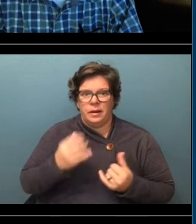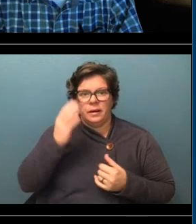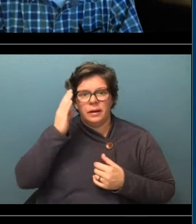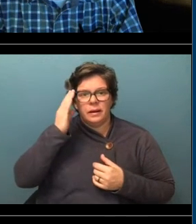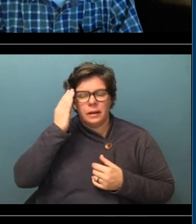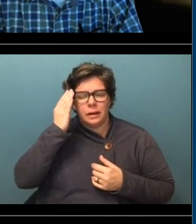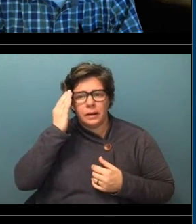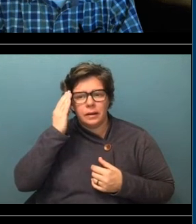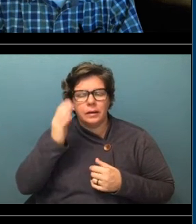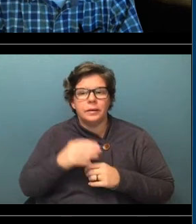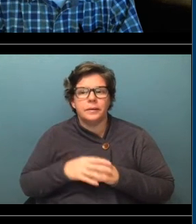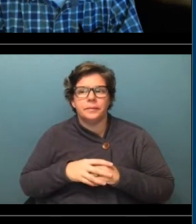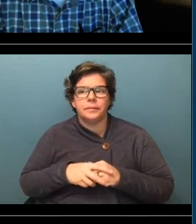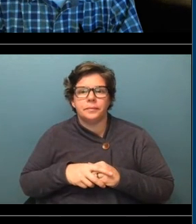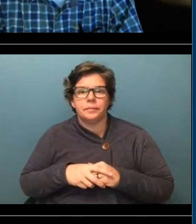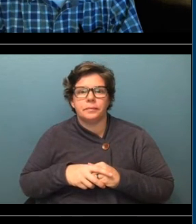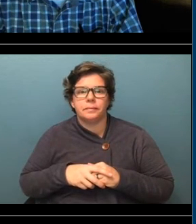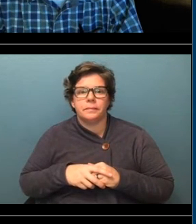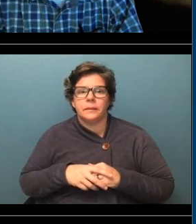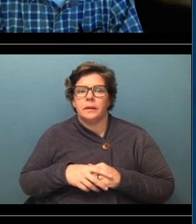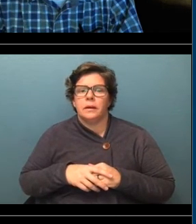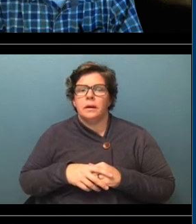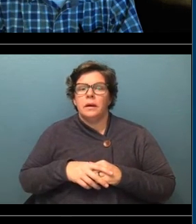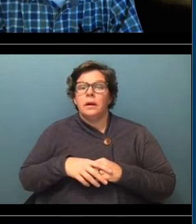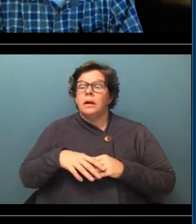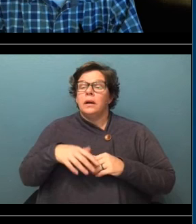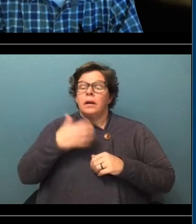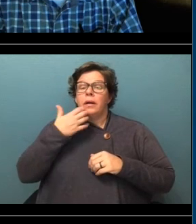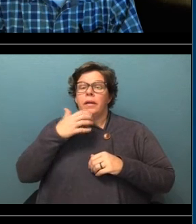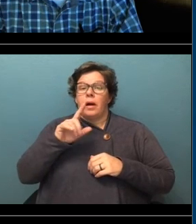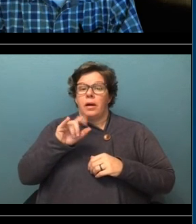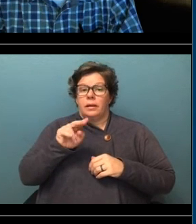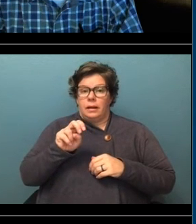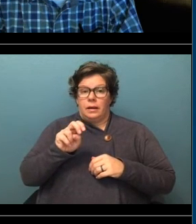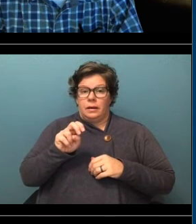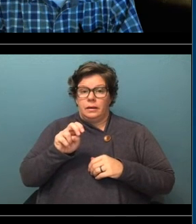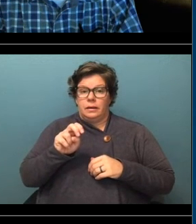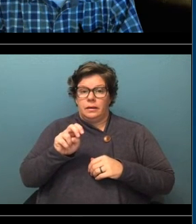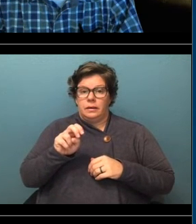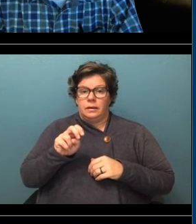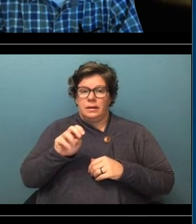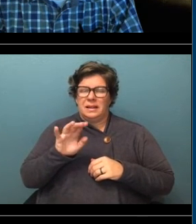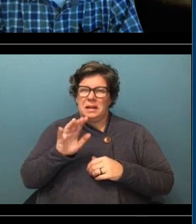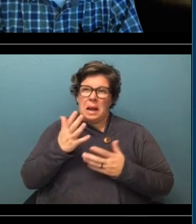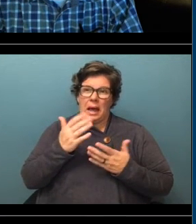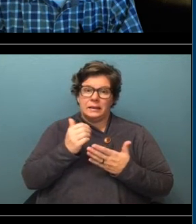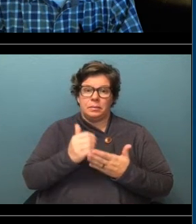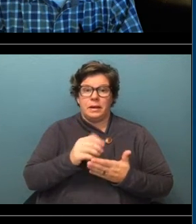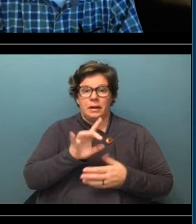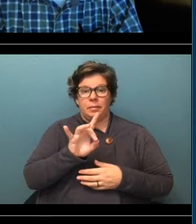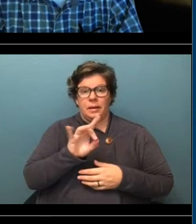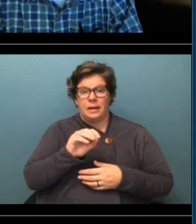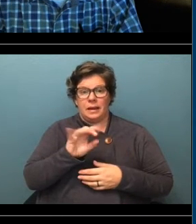Like I had mentioned before, the hotline has been diverting about 80 to 85% of our calls. We've been